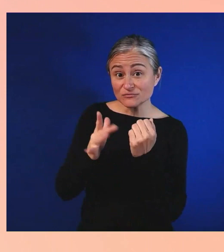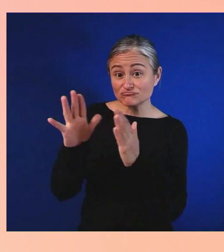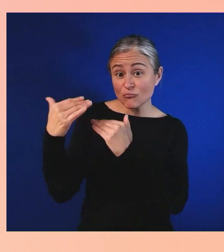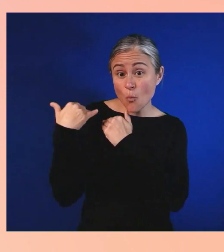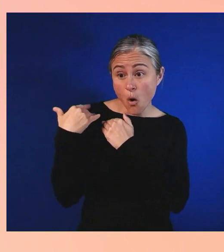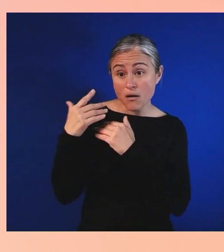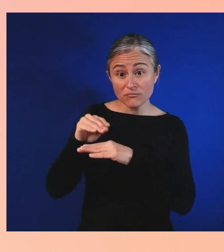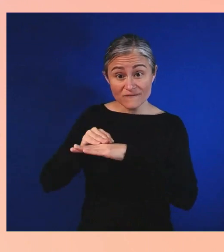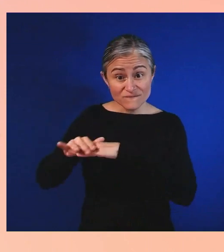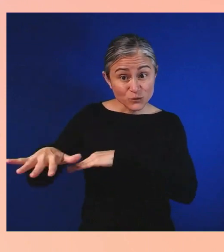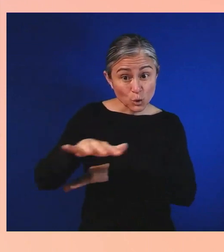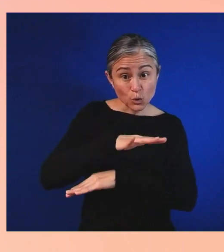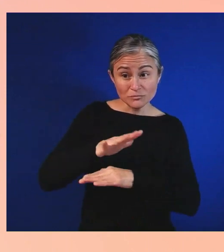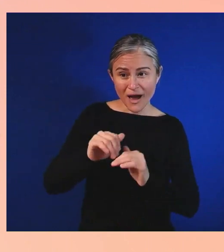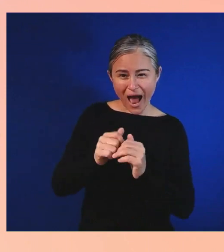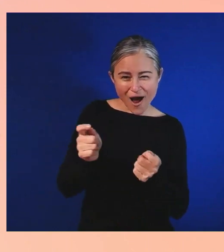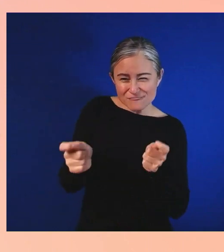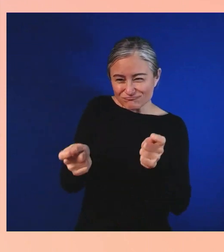considering?